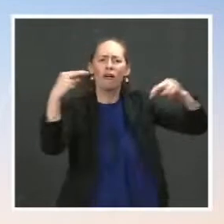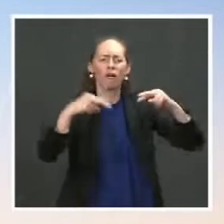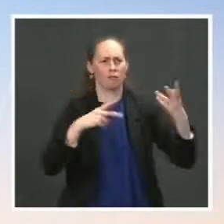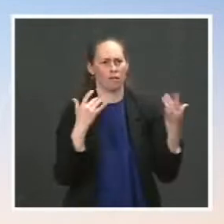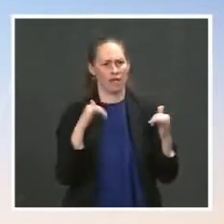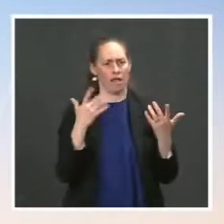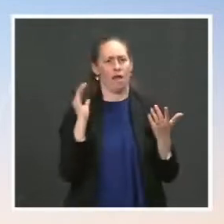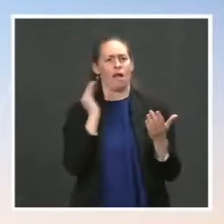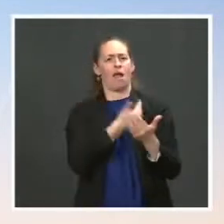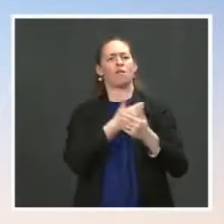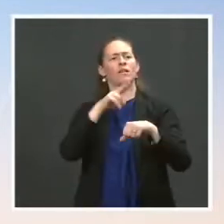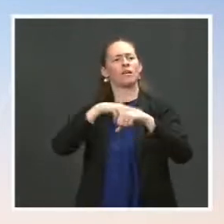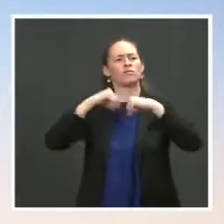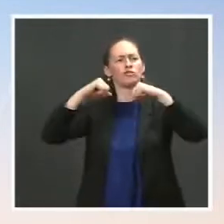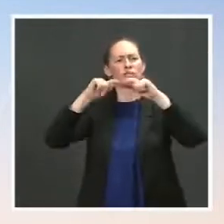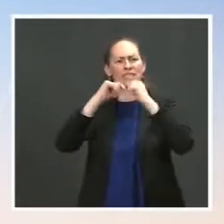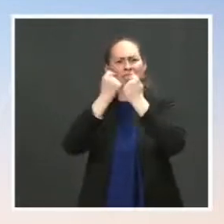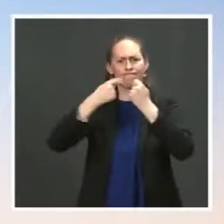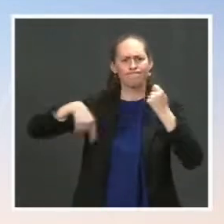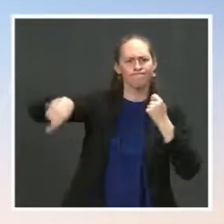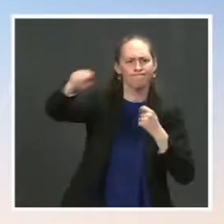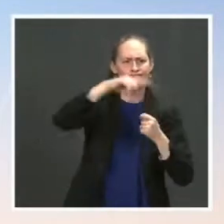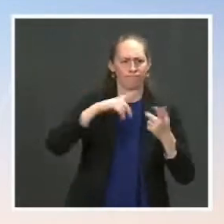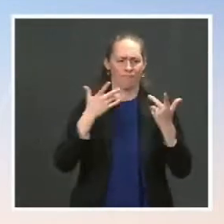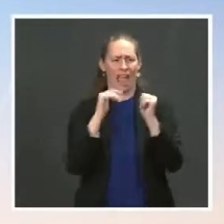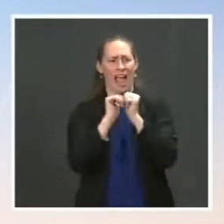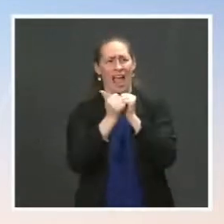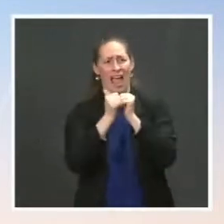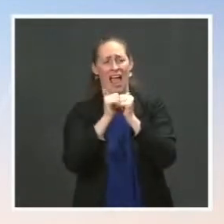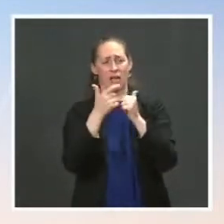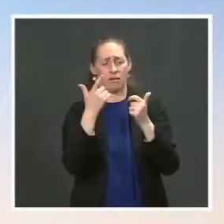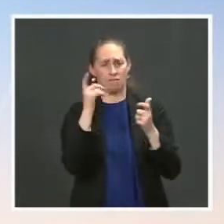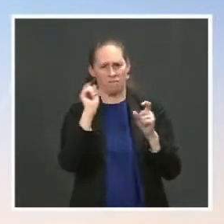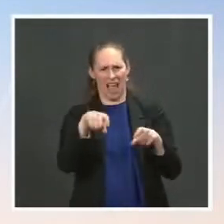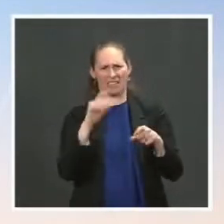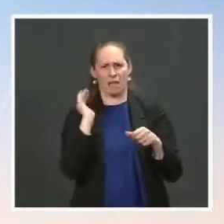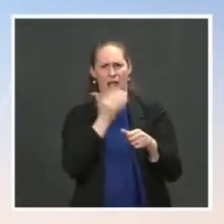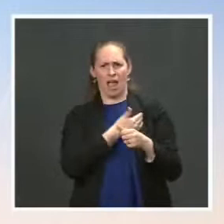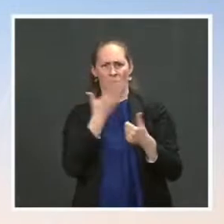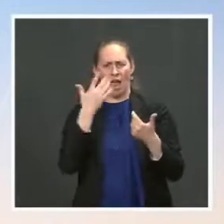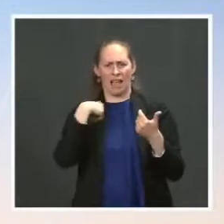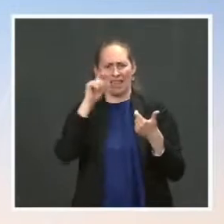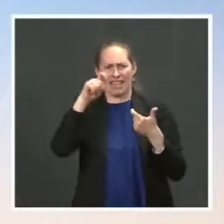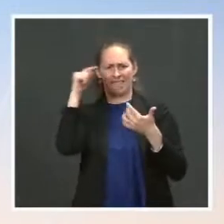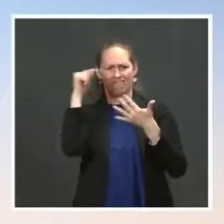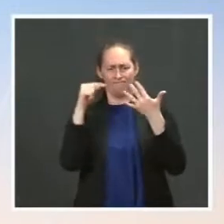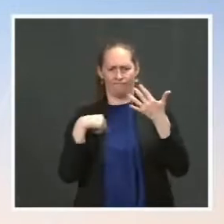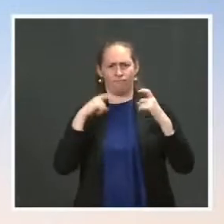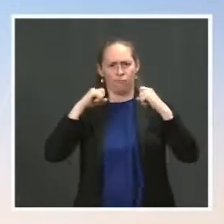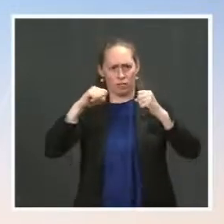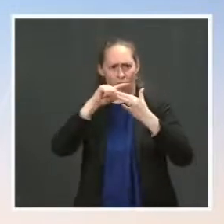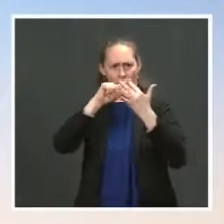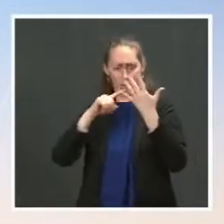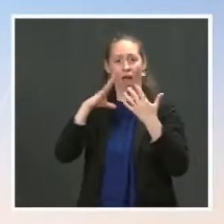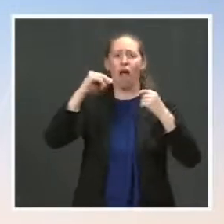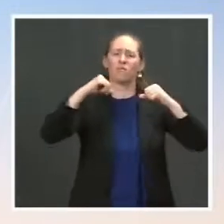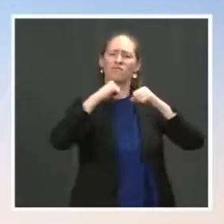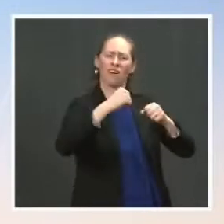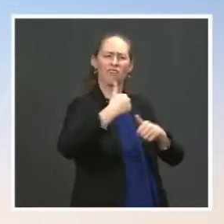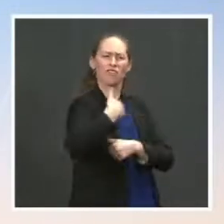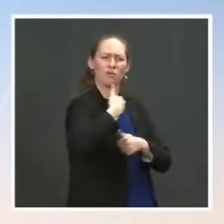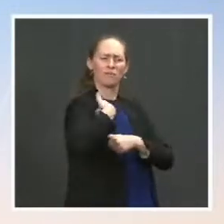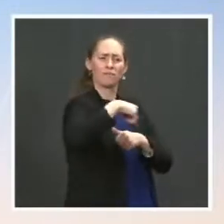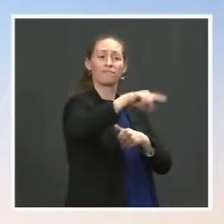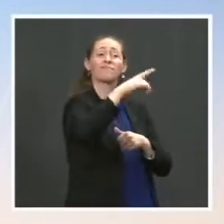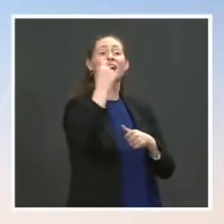it in a way that ensures we are protecting our national interests and the safety and security of our troops, all at the same time where there's